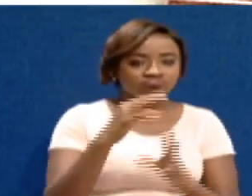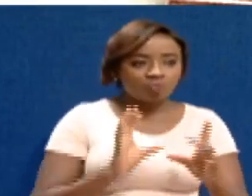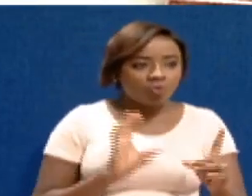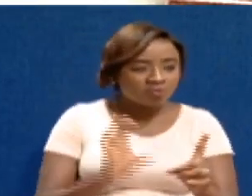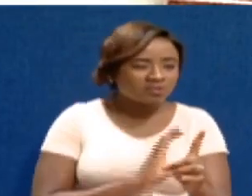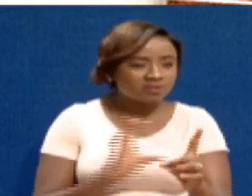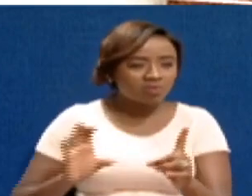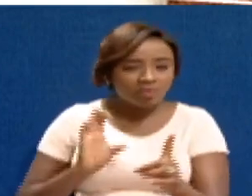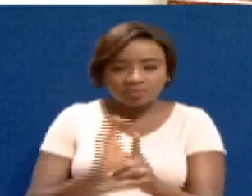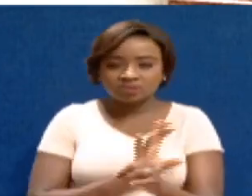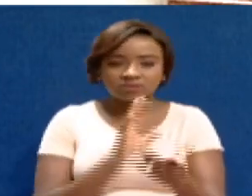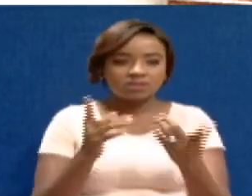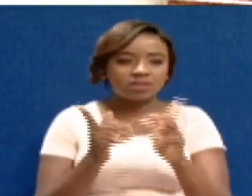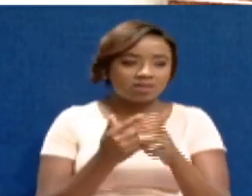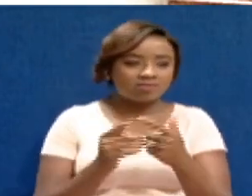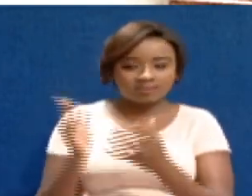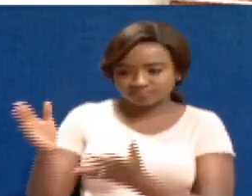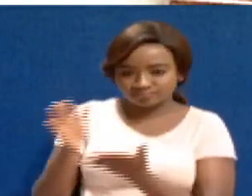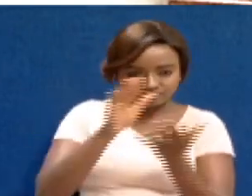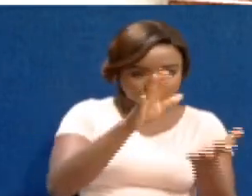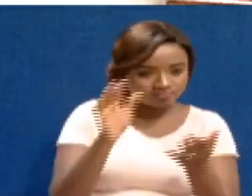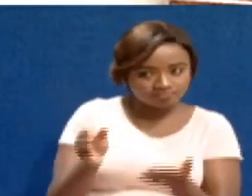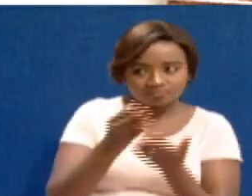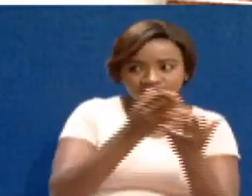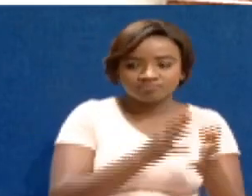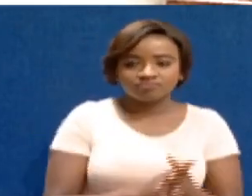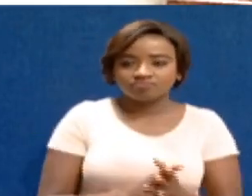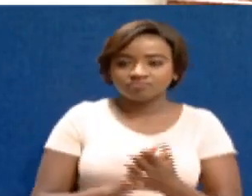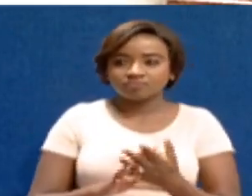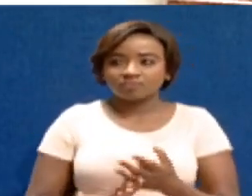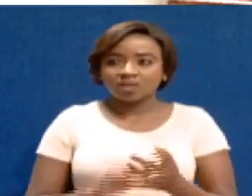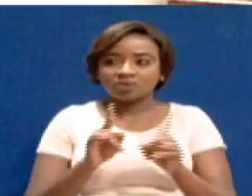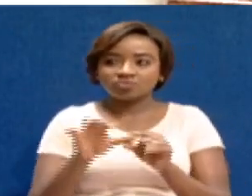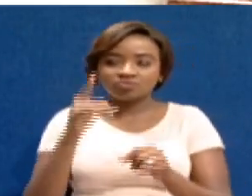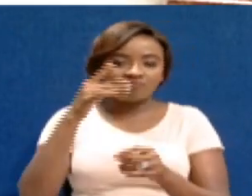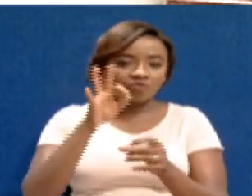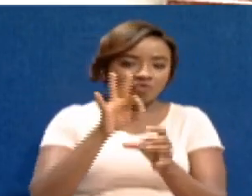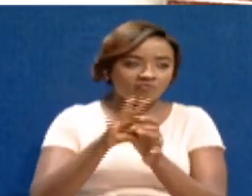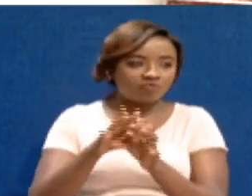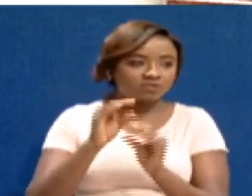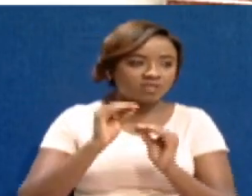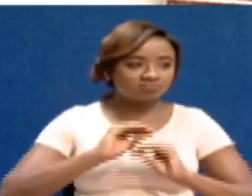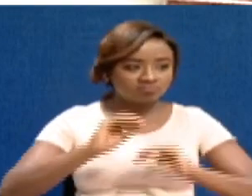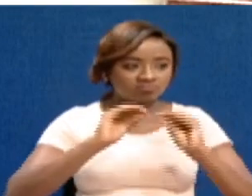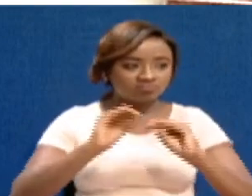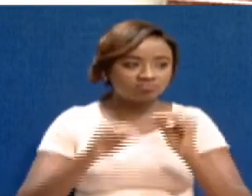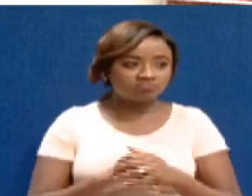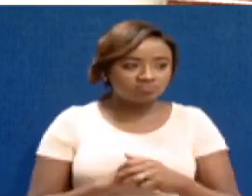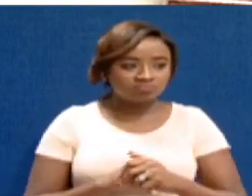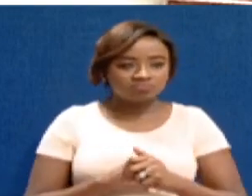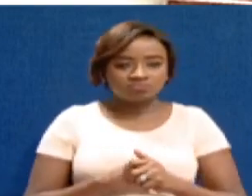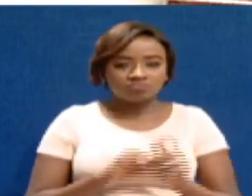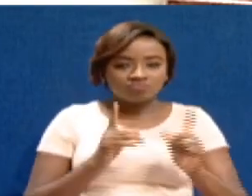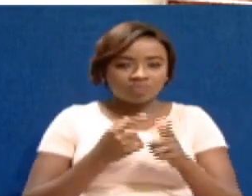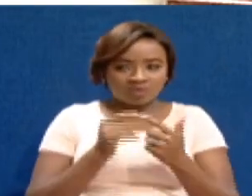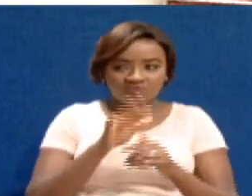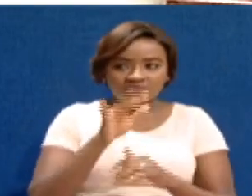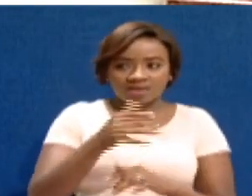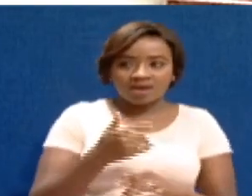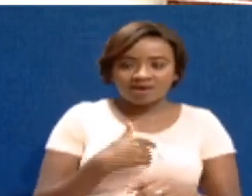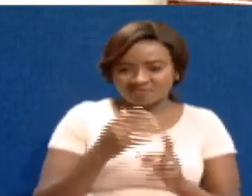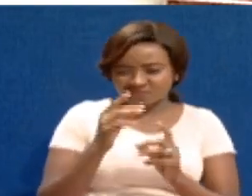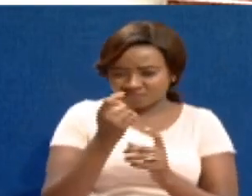out for voter education, what happened is that it was easy. There were few contentious issues that you could now sell to the